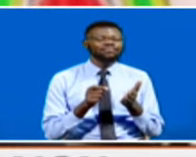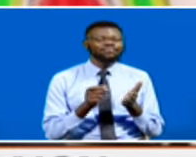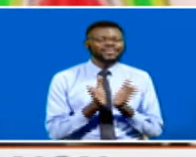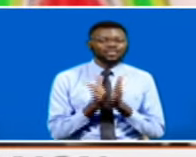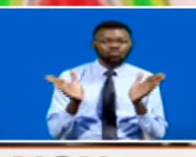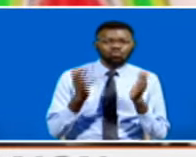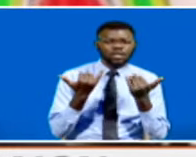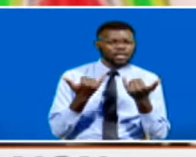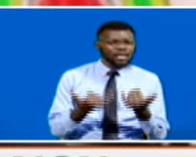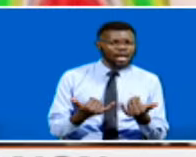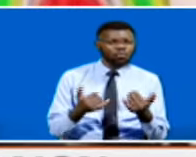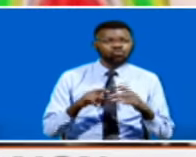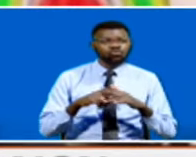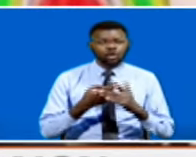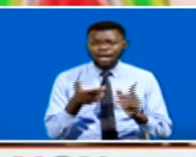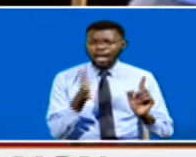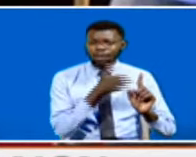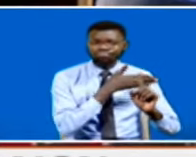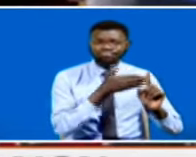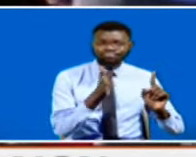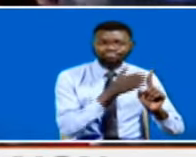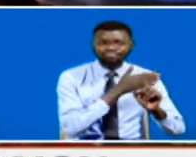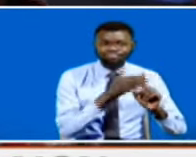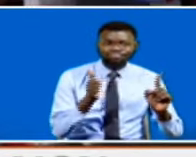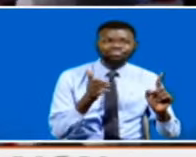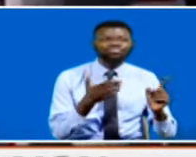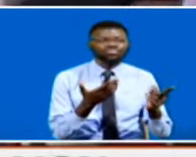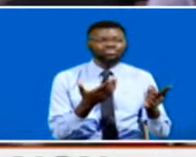already launched the shuttle diplomacy for Raila.